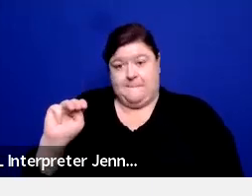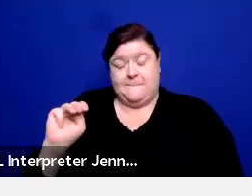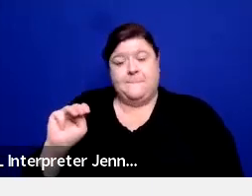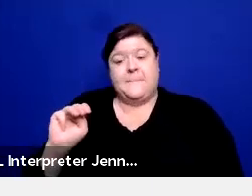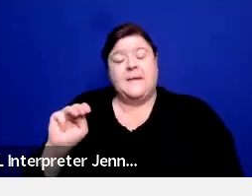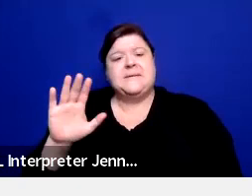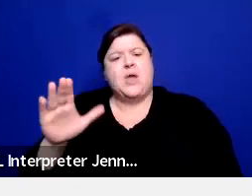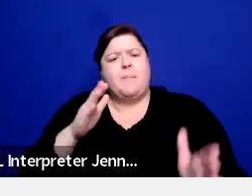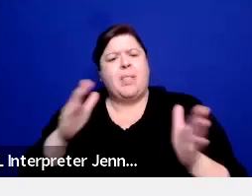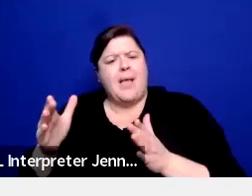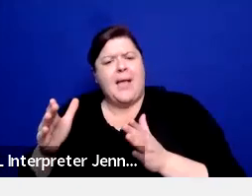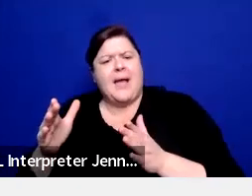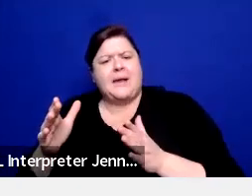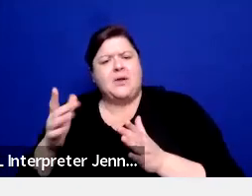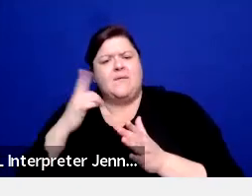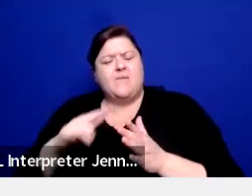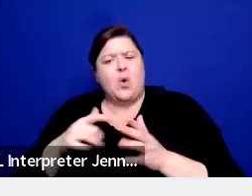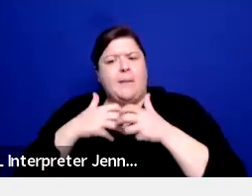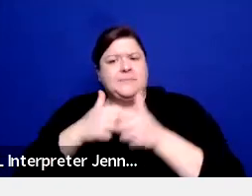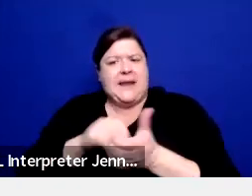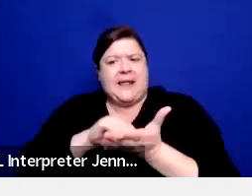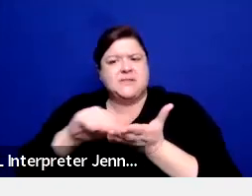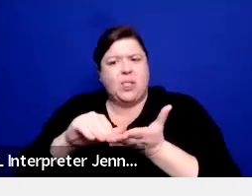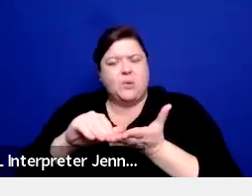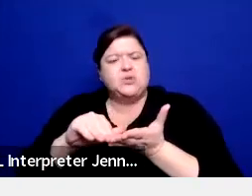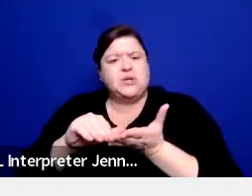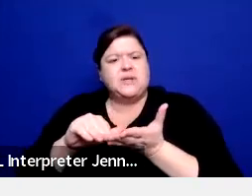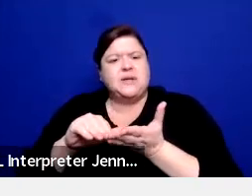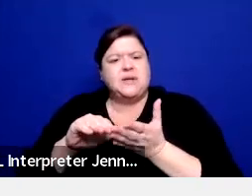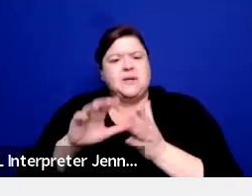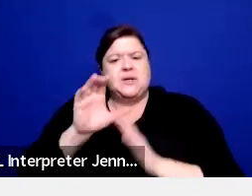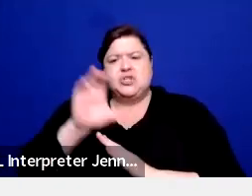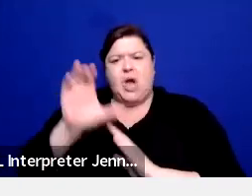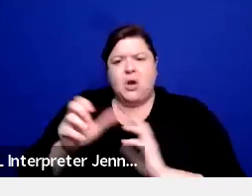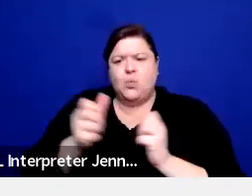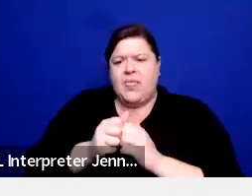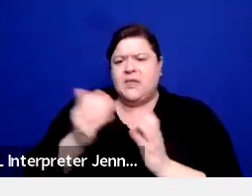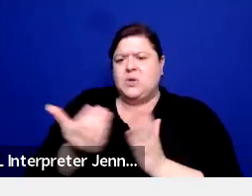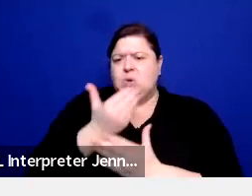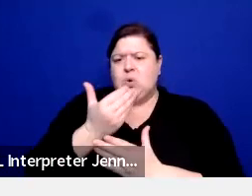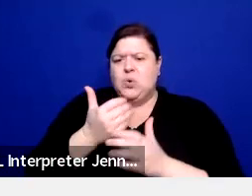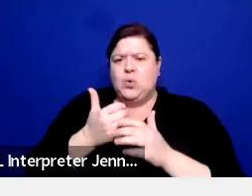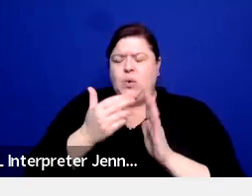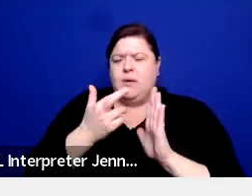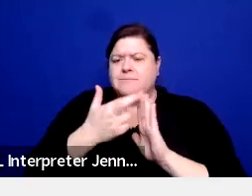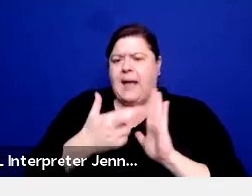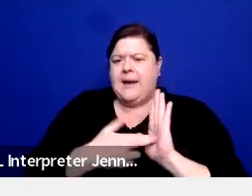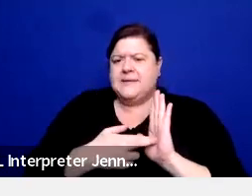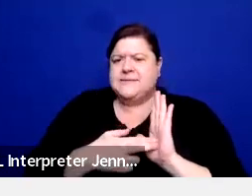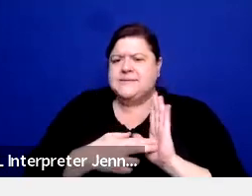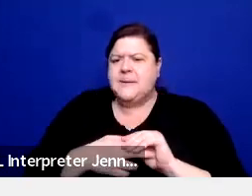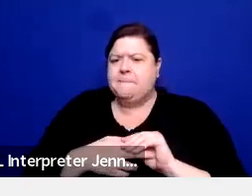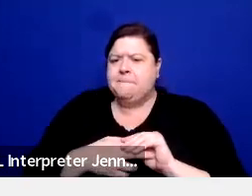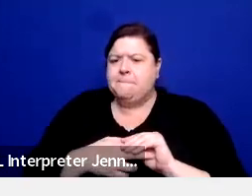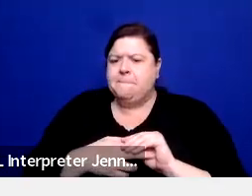there a plan to put together an updated exclusion chart with the new guidance? That's a great question.